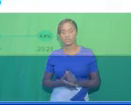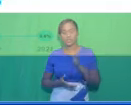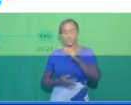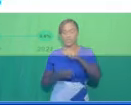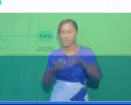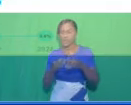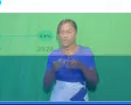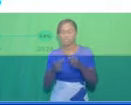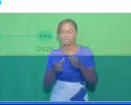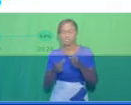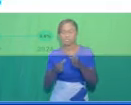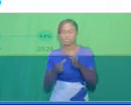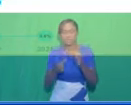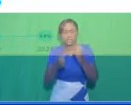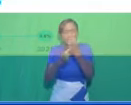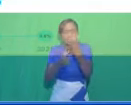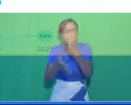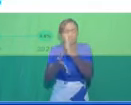secondary school. It's about